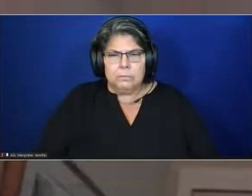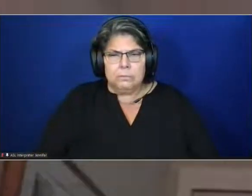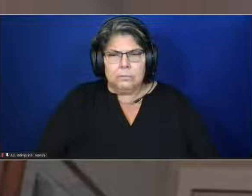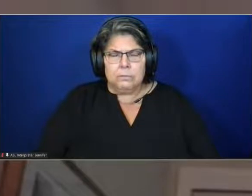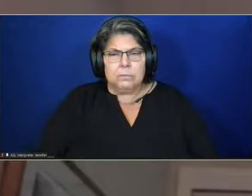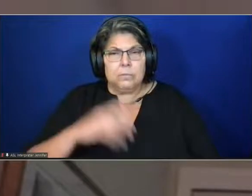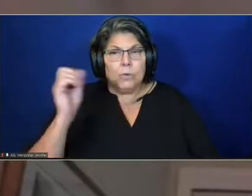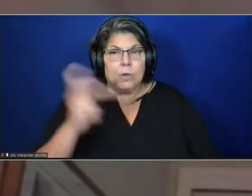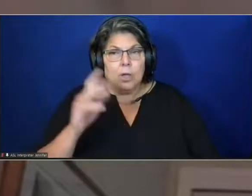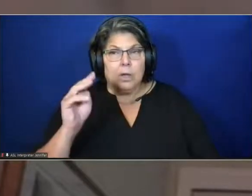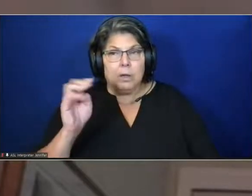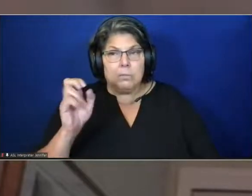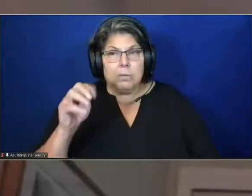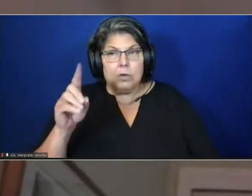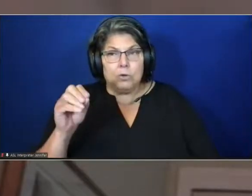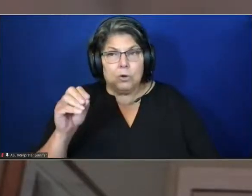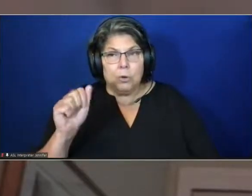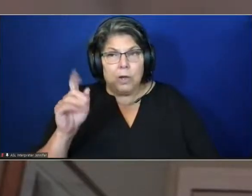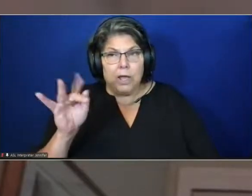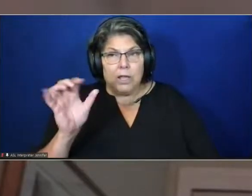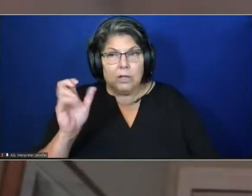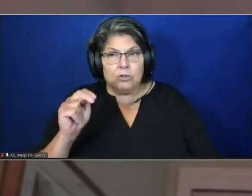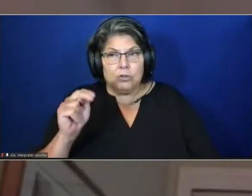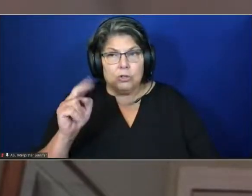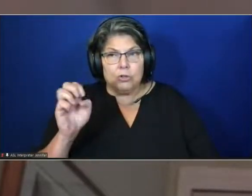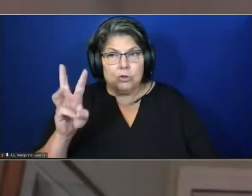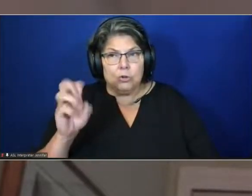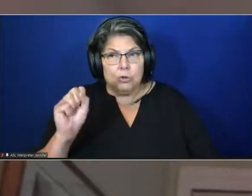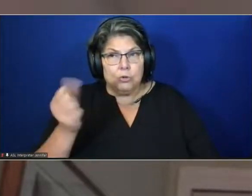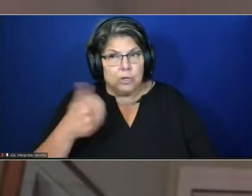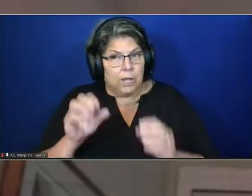All right, and Mendocino Action News, do you have any more questions?